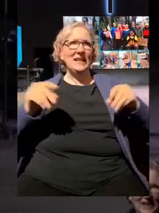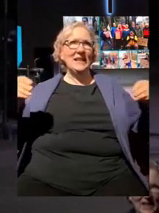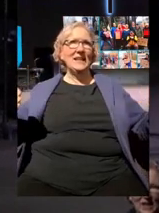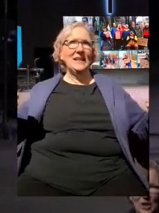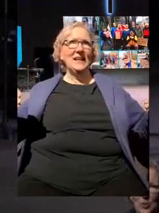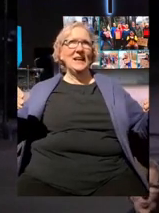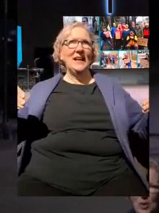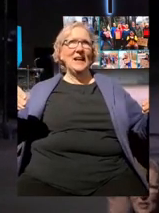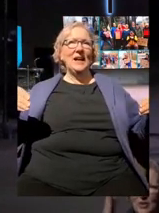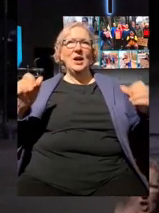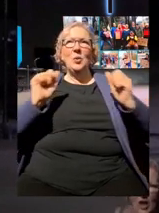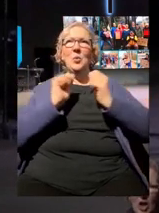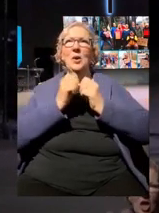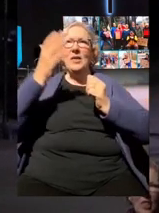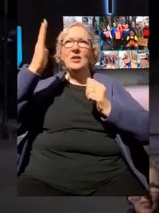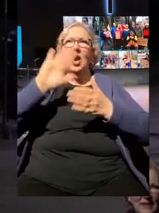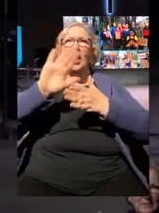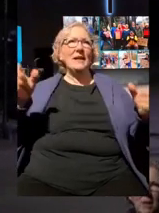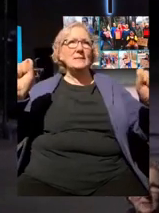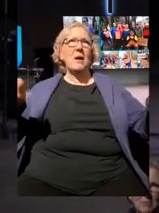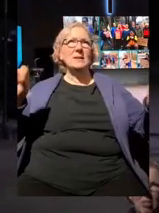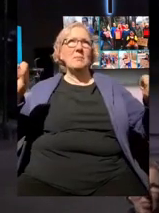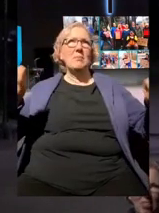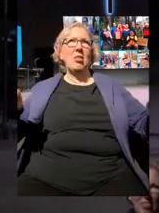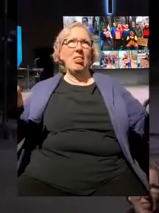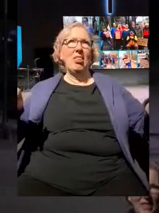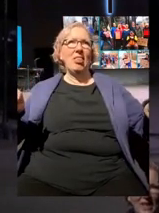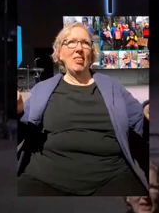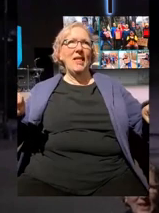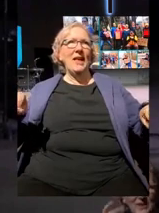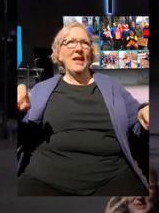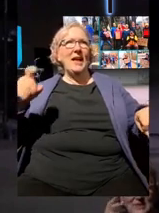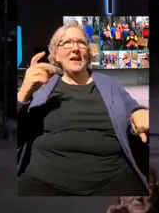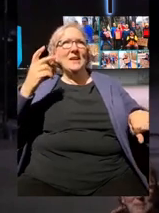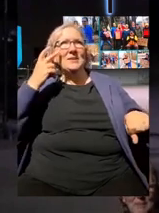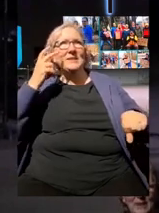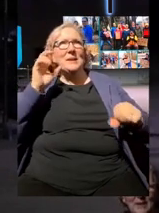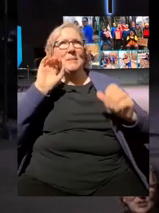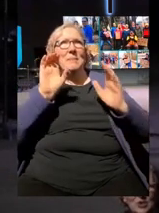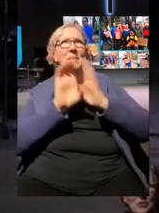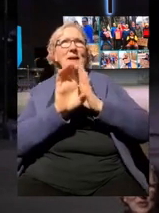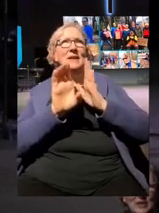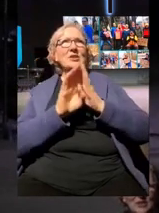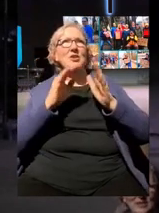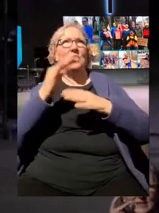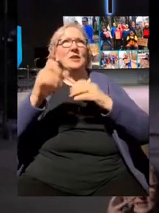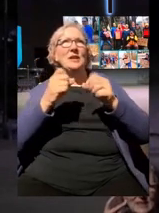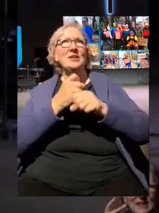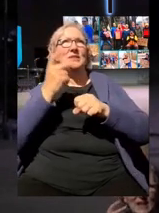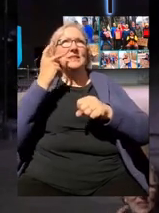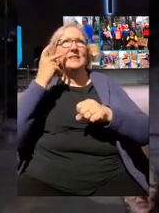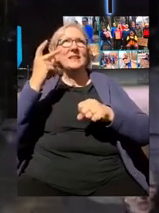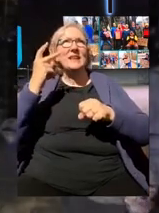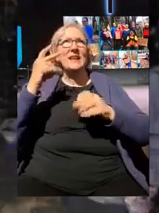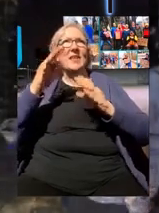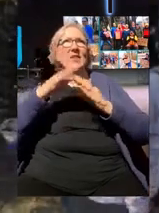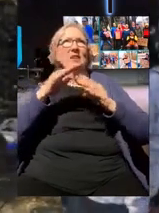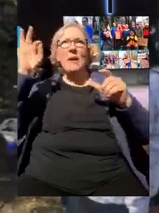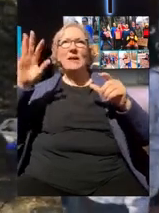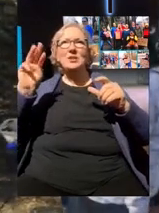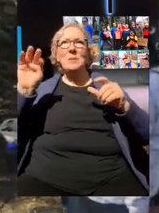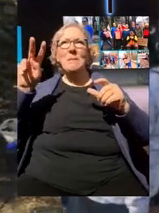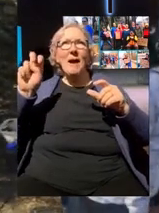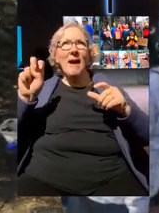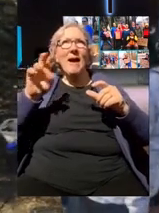God, all things are possible. And here you see some pictures over the years of her. You see there on the top left with Pastor Mike and different members